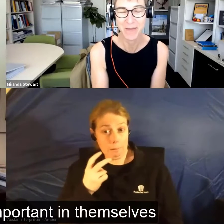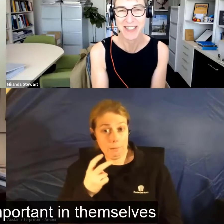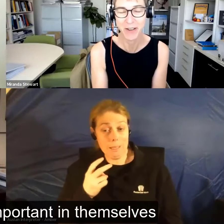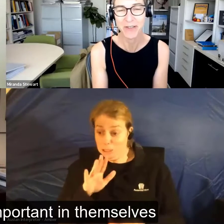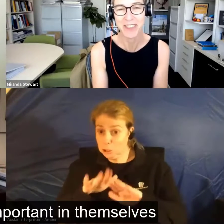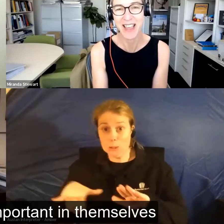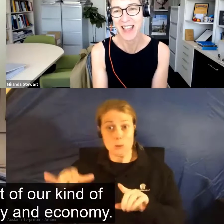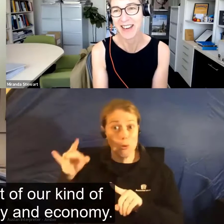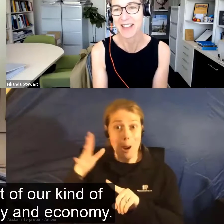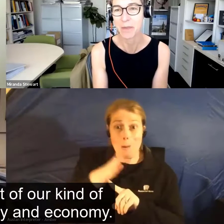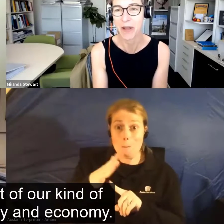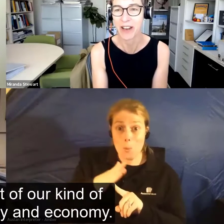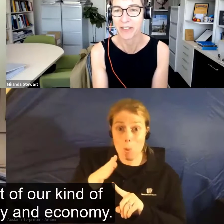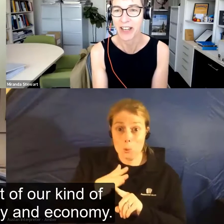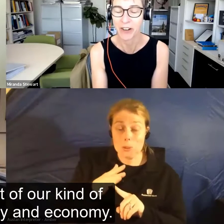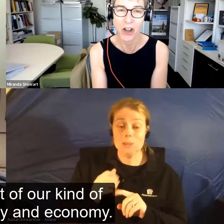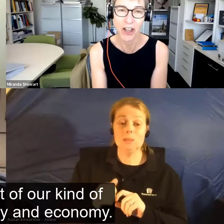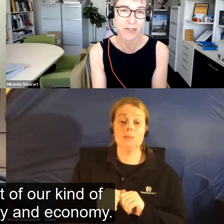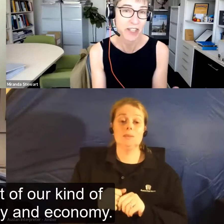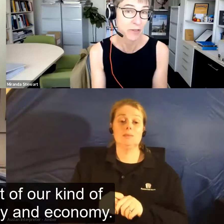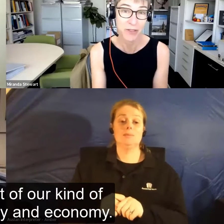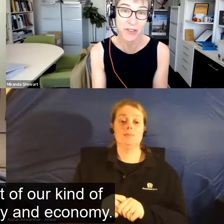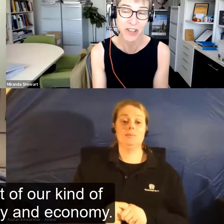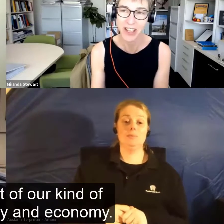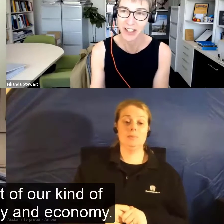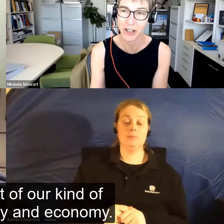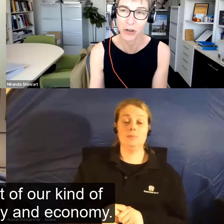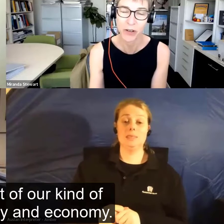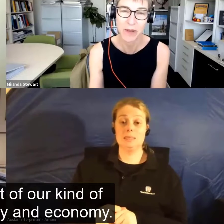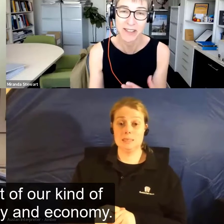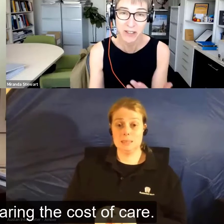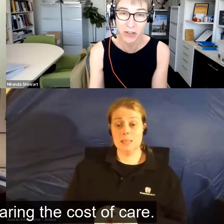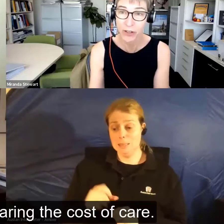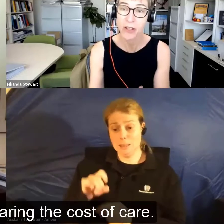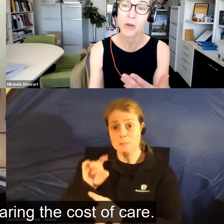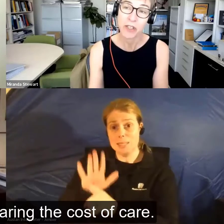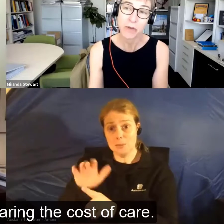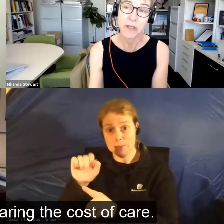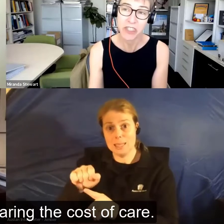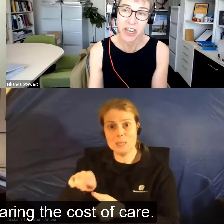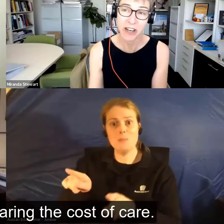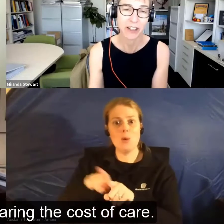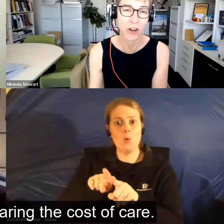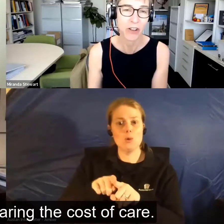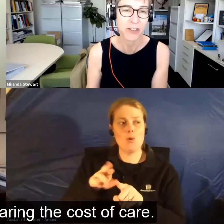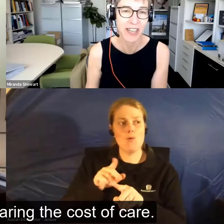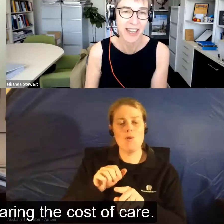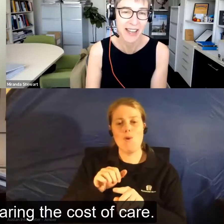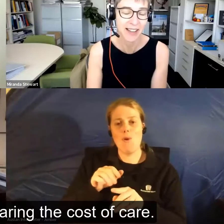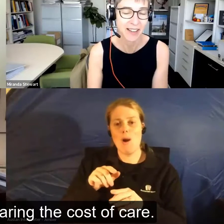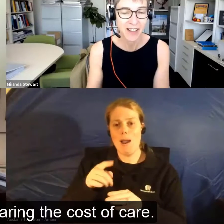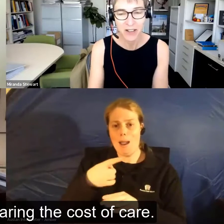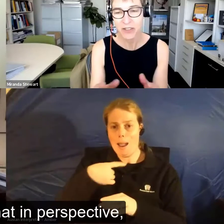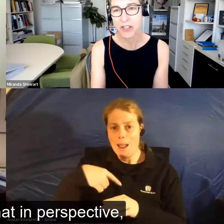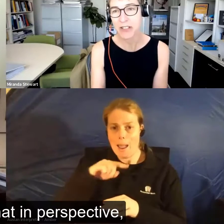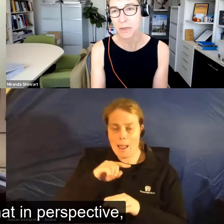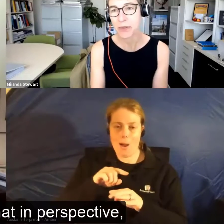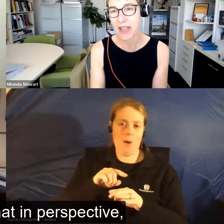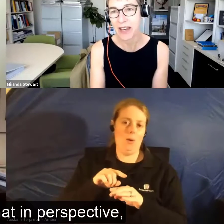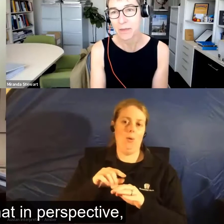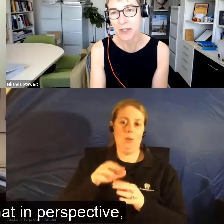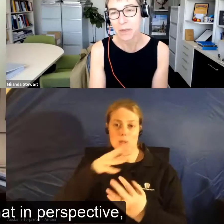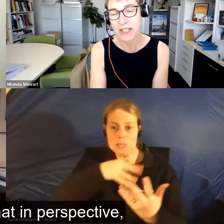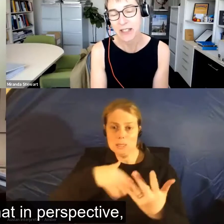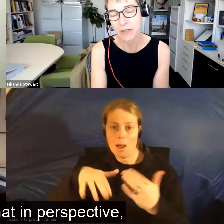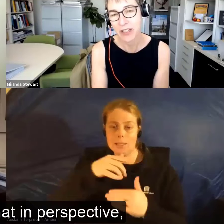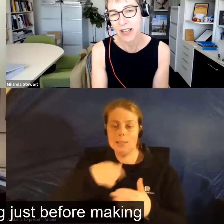important in themselves and as a part of our kind of general society and economy. So we should be sharing the cost of care. So just to